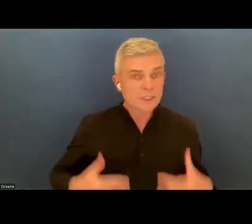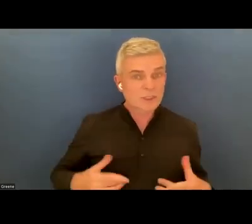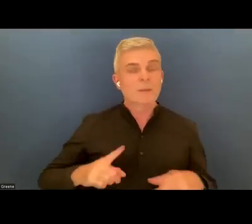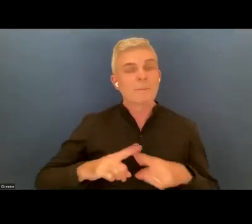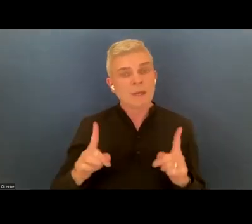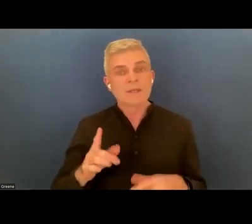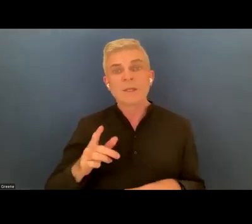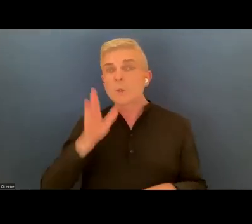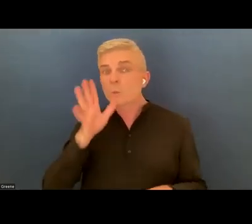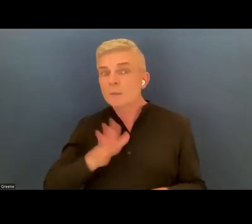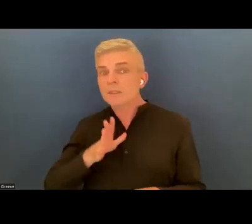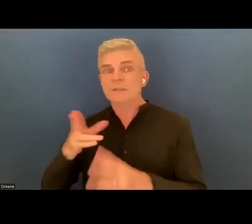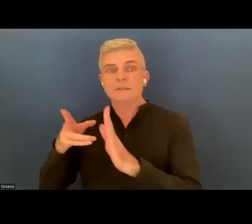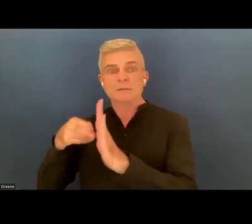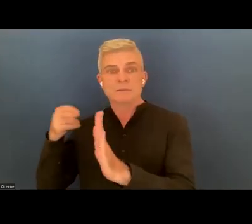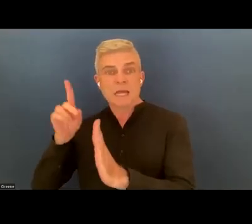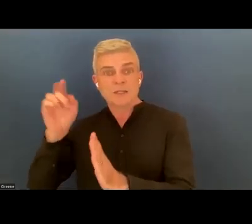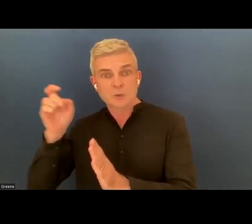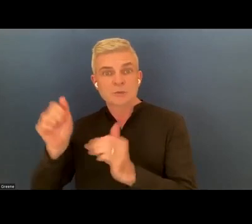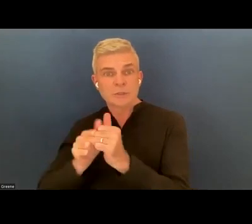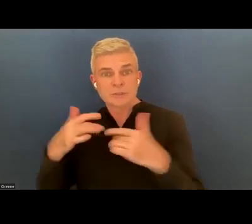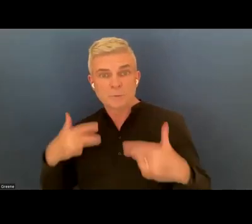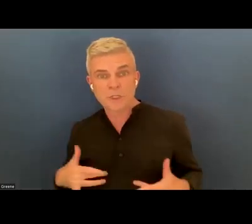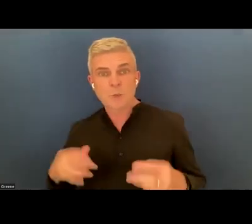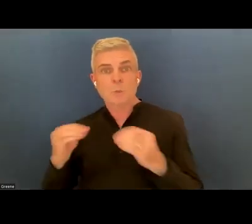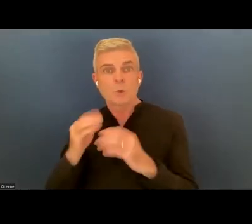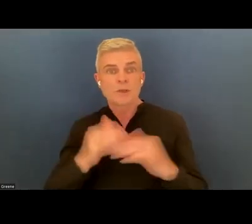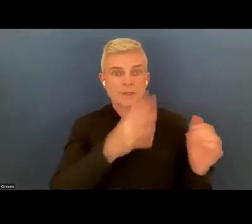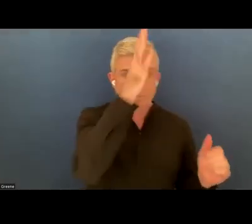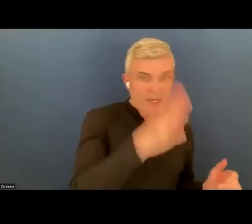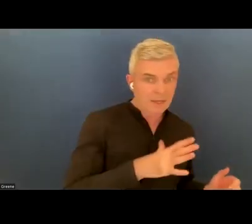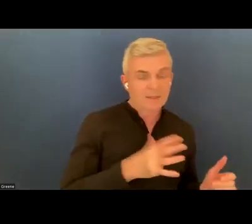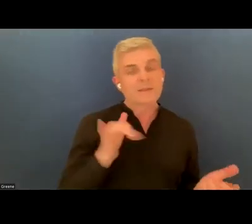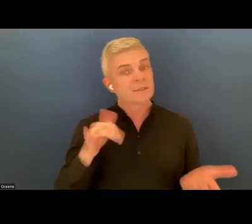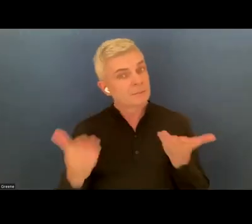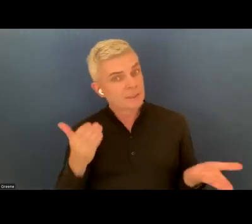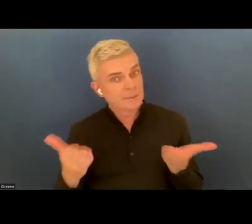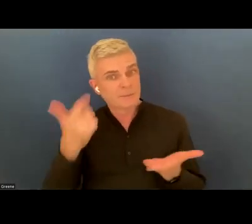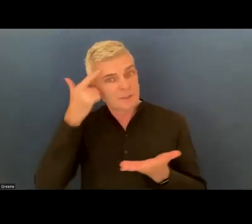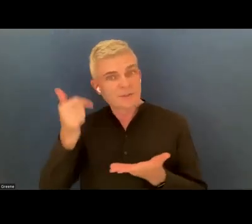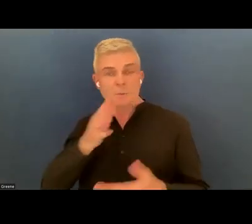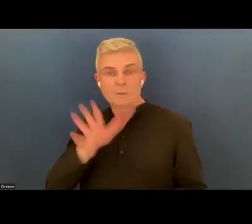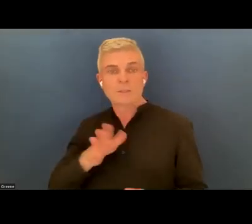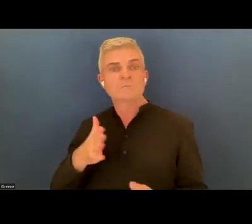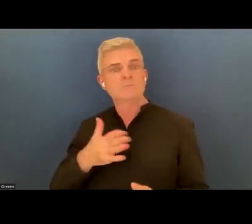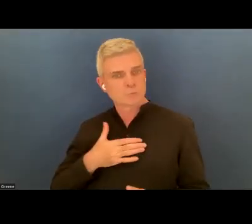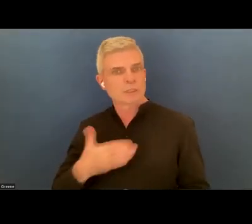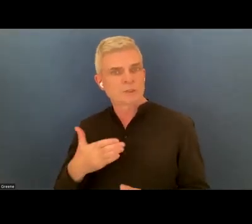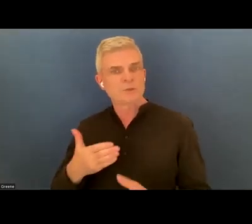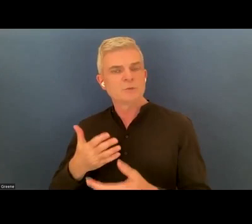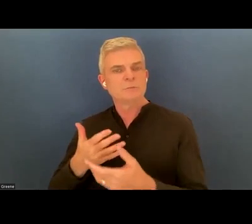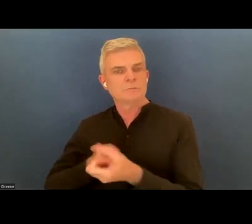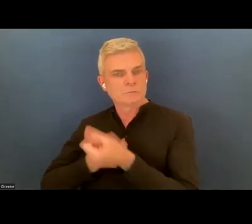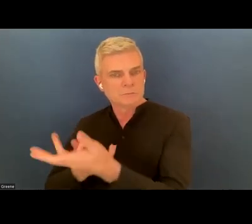men. This is likely due in part to the willingness of women to acknowledge and talk about their feelings. Thus, their challenges may manifest